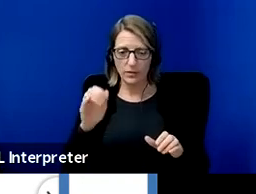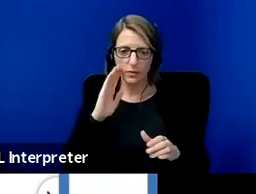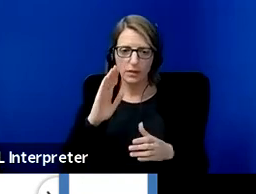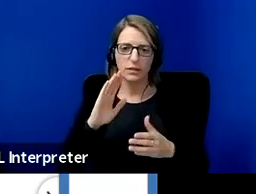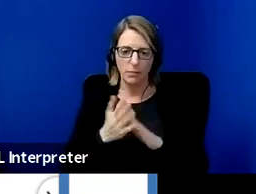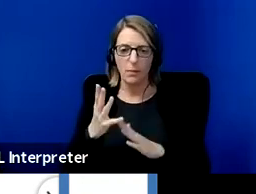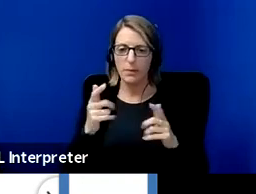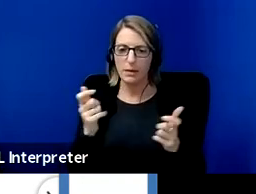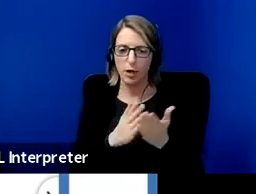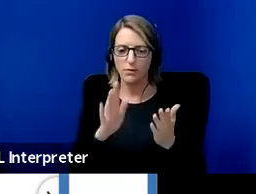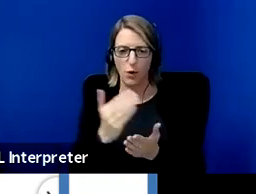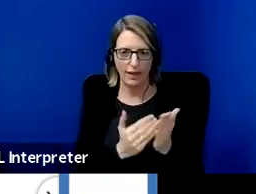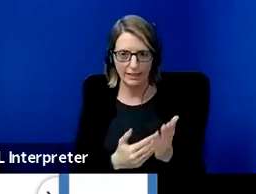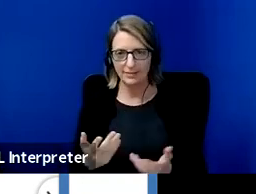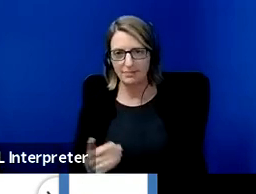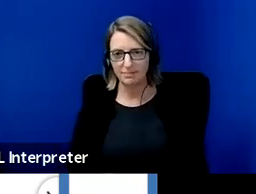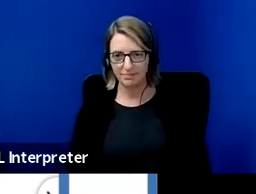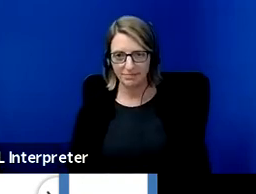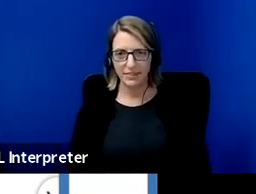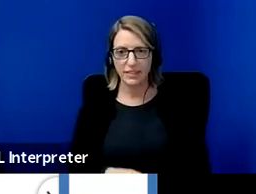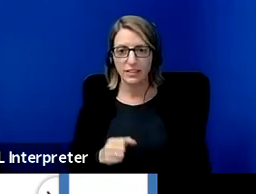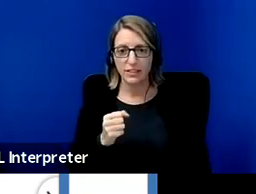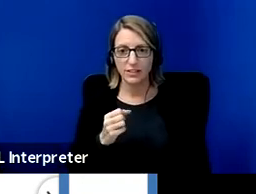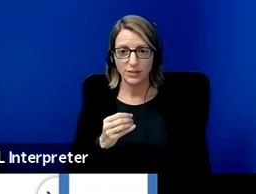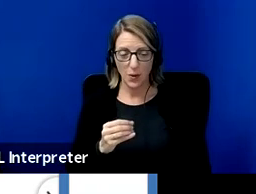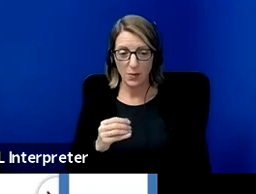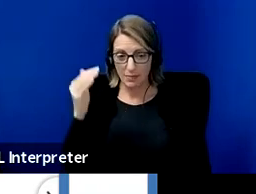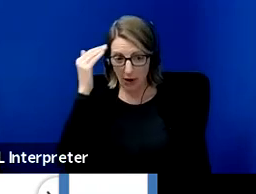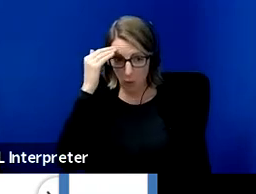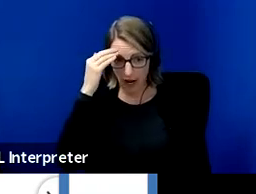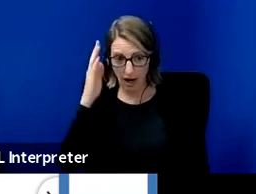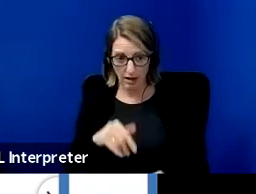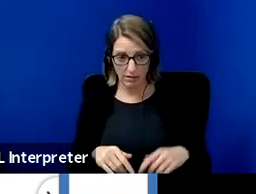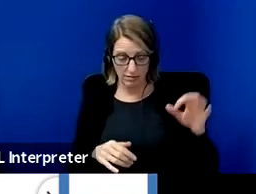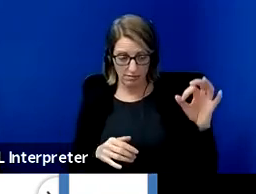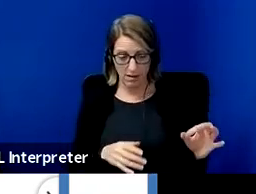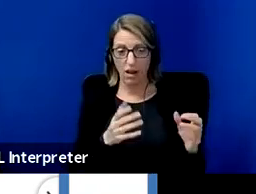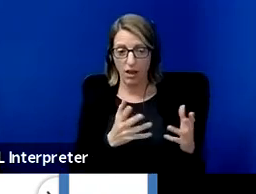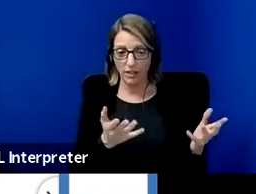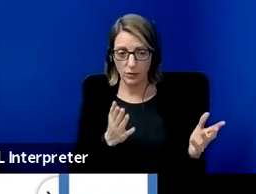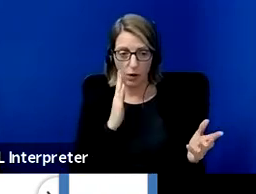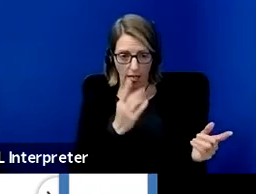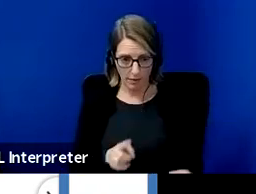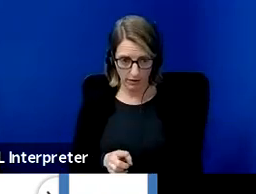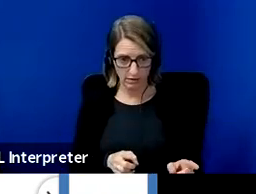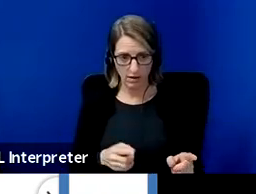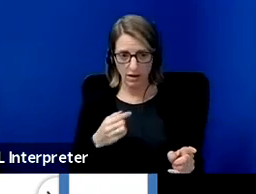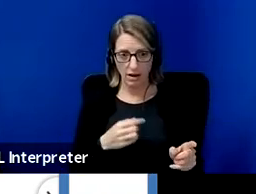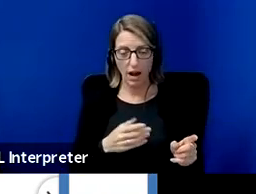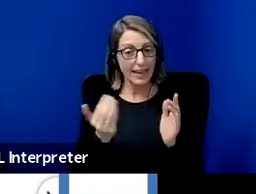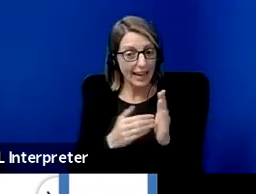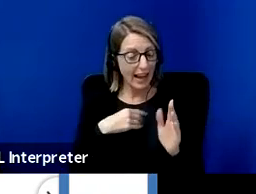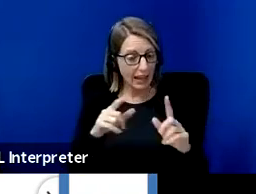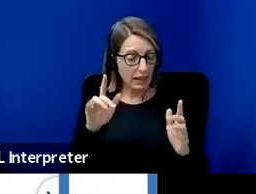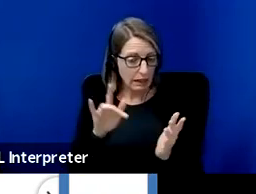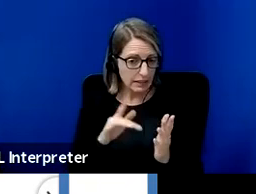lesson. Okay, so be aware, this is where a lot of things will happen. Once again, I clicked photo, and this is